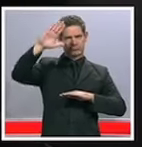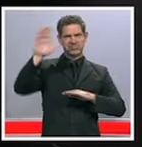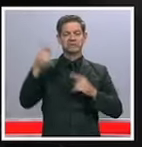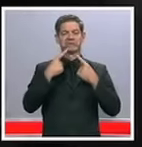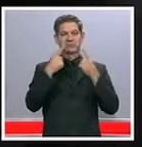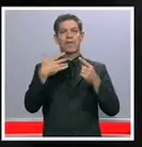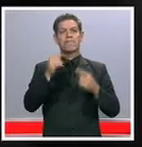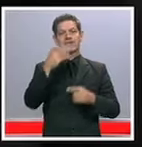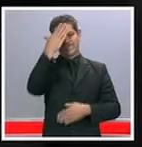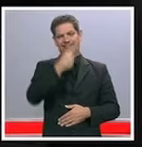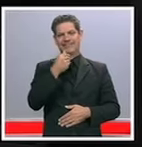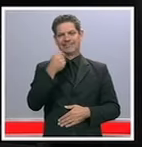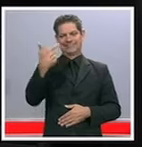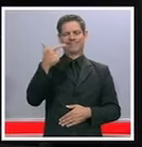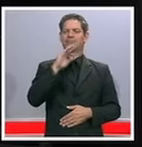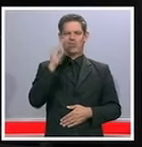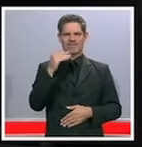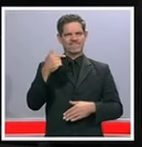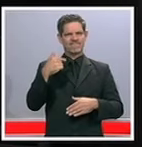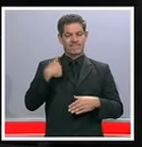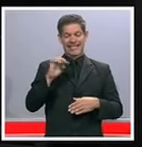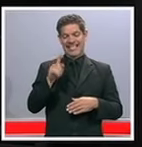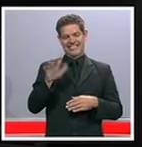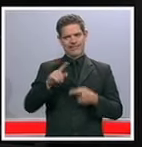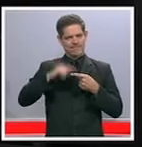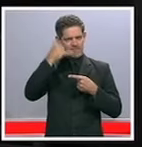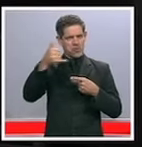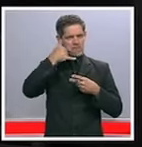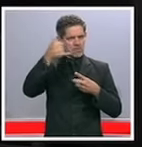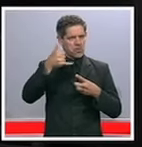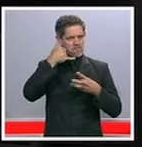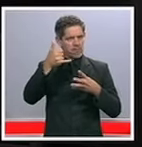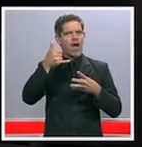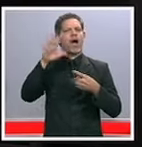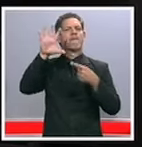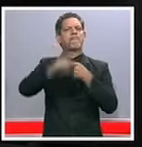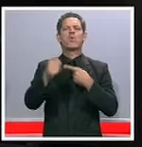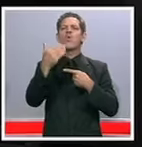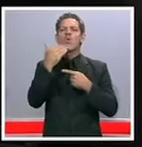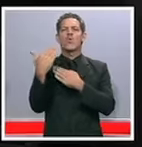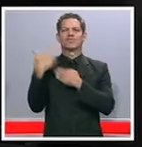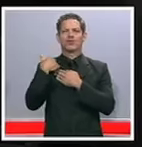took dozens of phone calls. However, eNCA reporter Annika Larson finally managed to track them down.